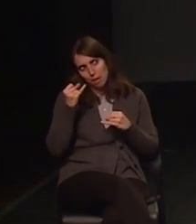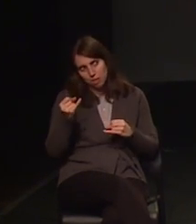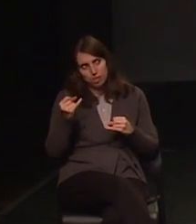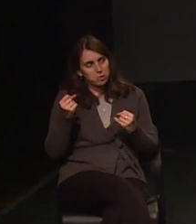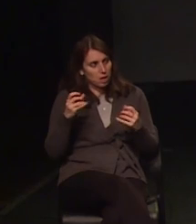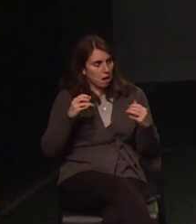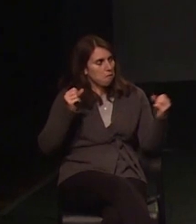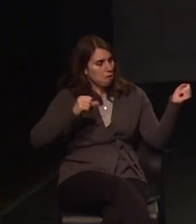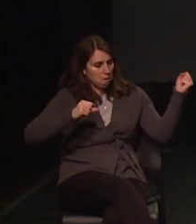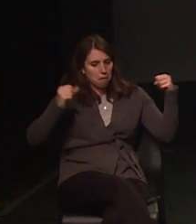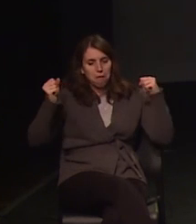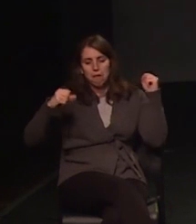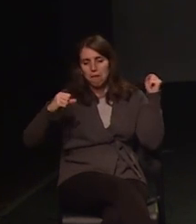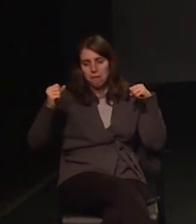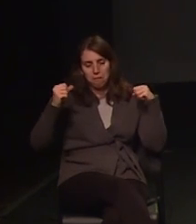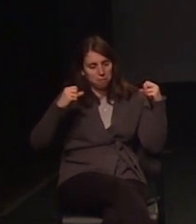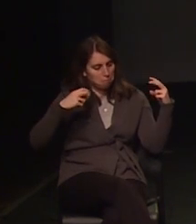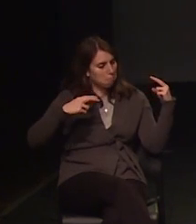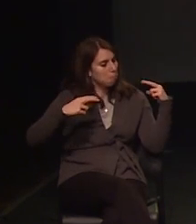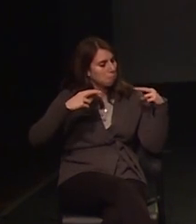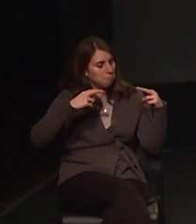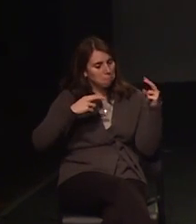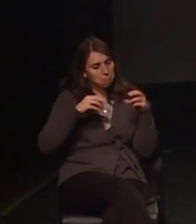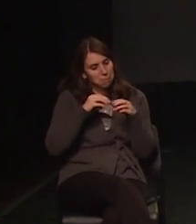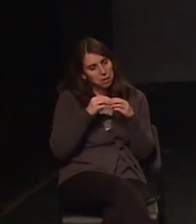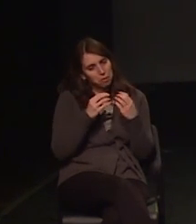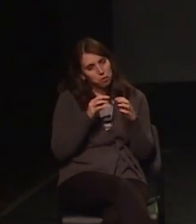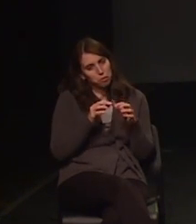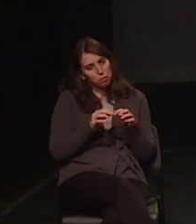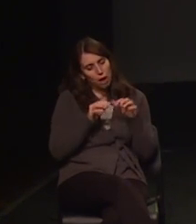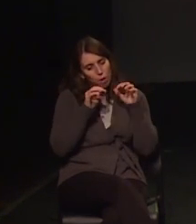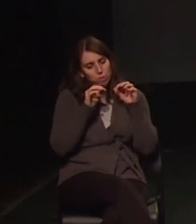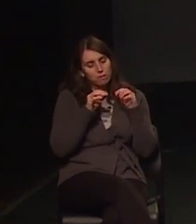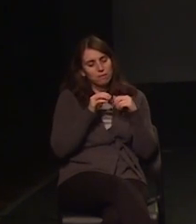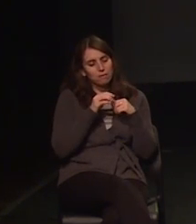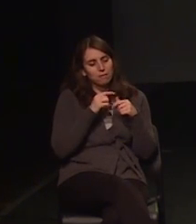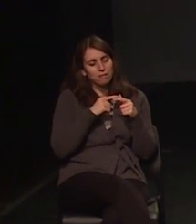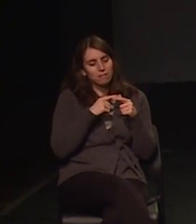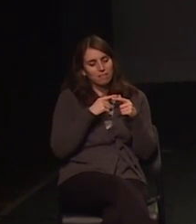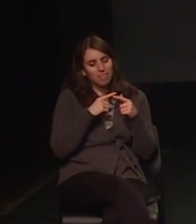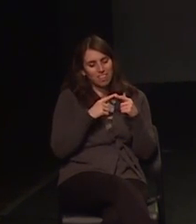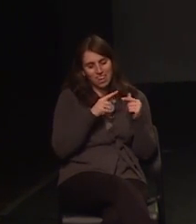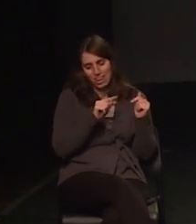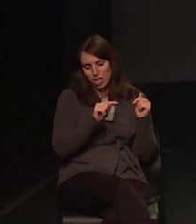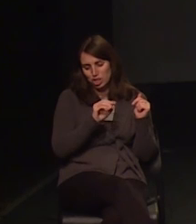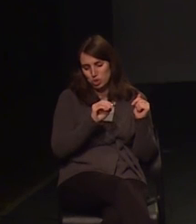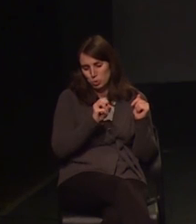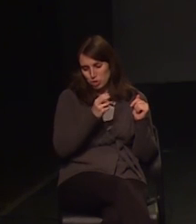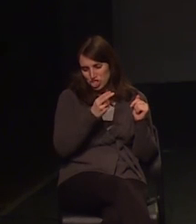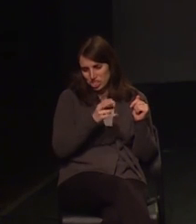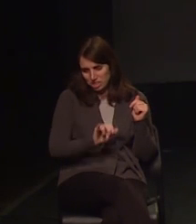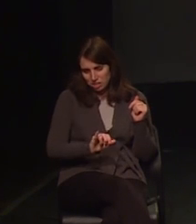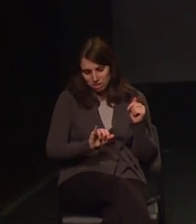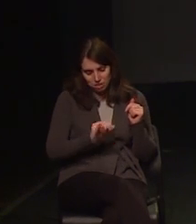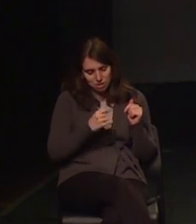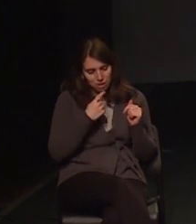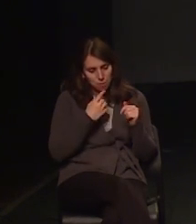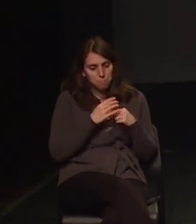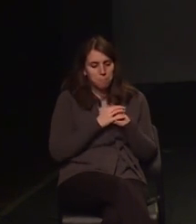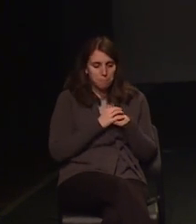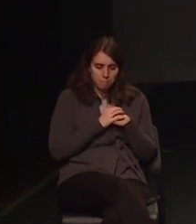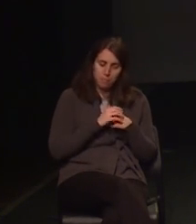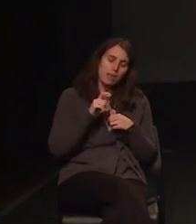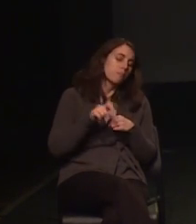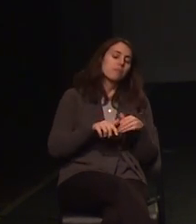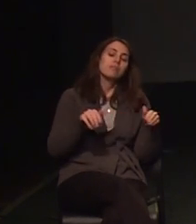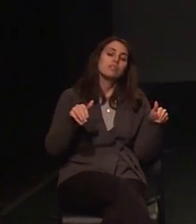unanimity within the crowd. And then she said, in only the way that Toshi can do that, she said, I have to introduce